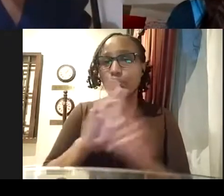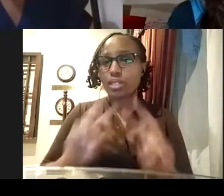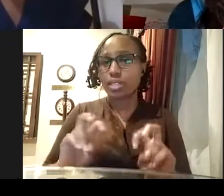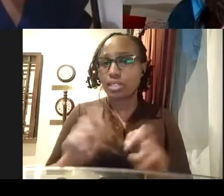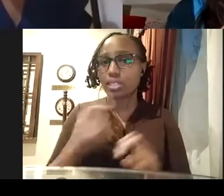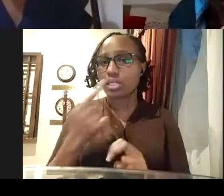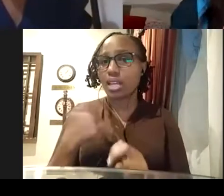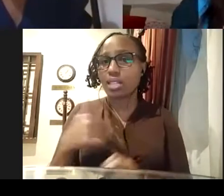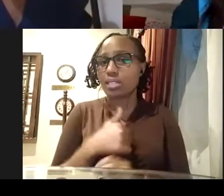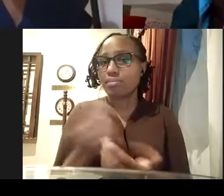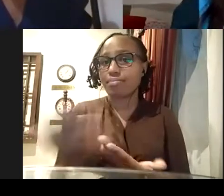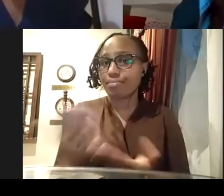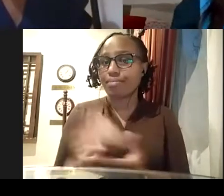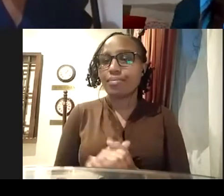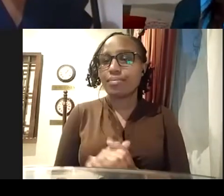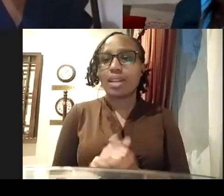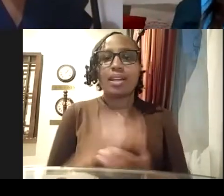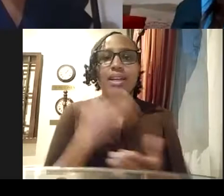Yeah, thank you, Marion.